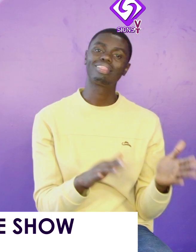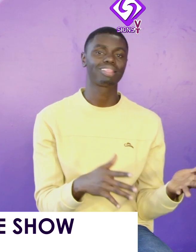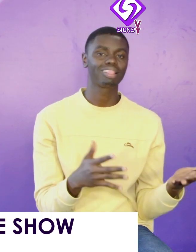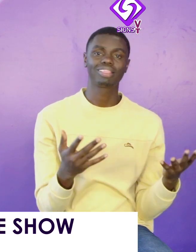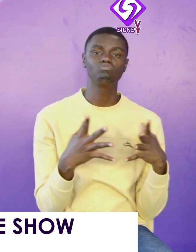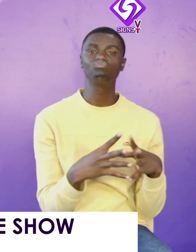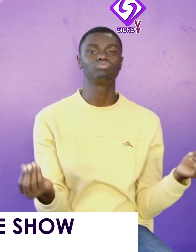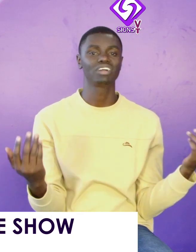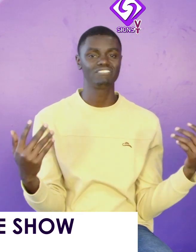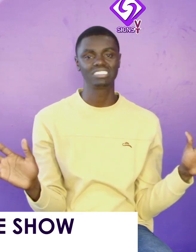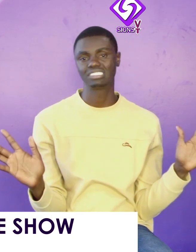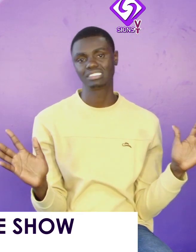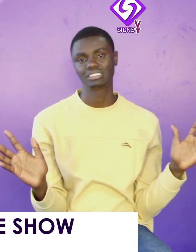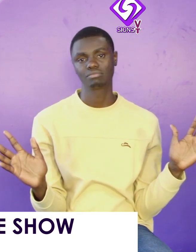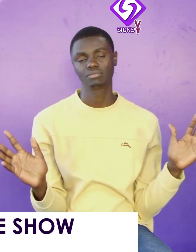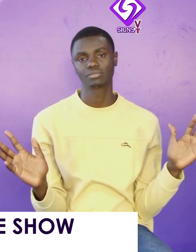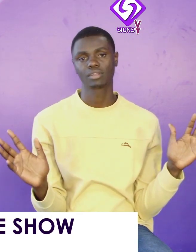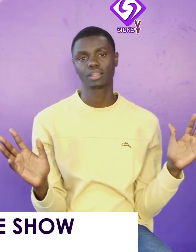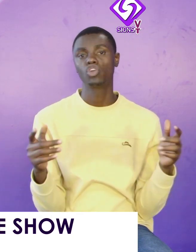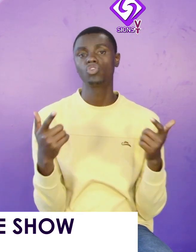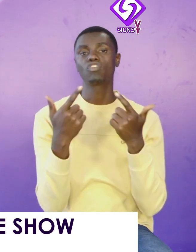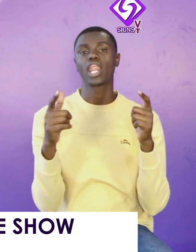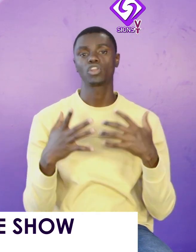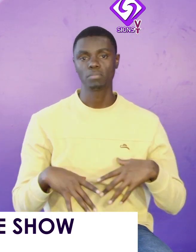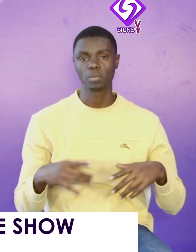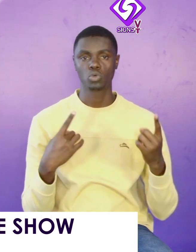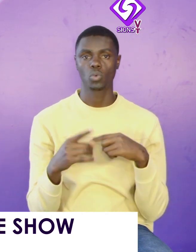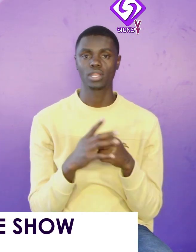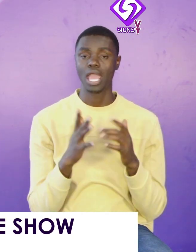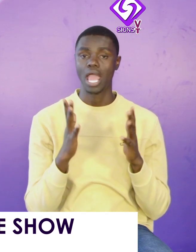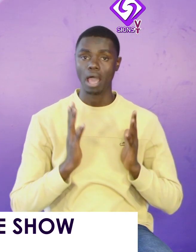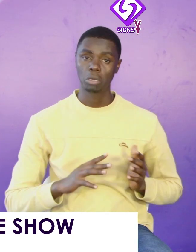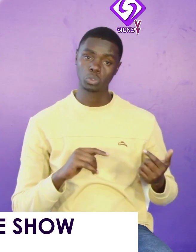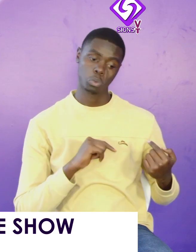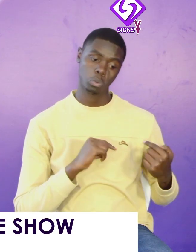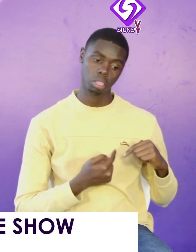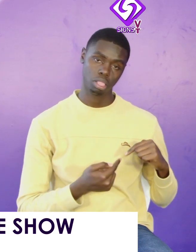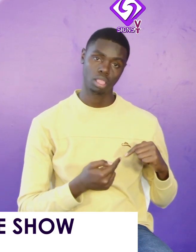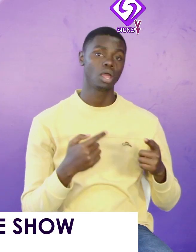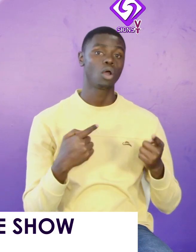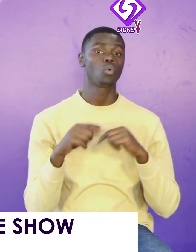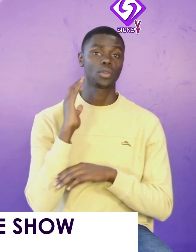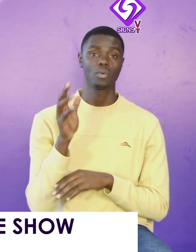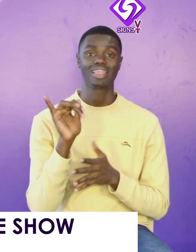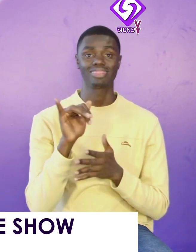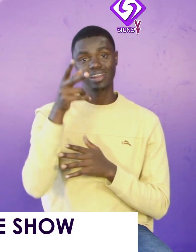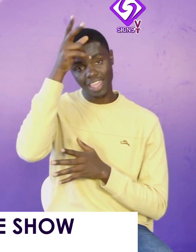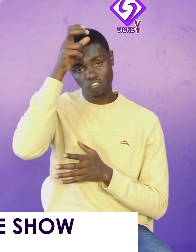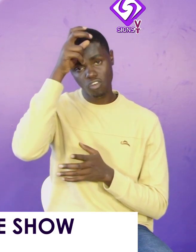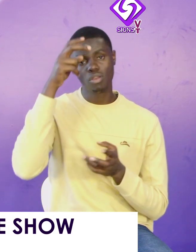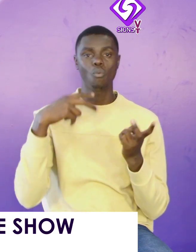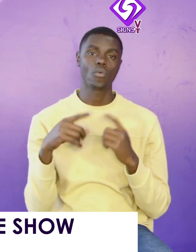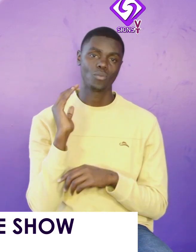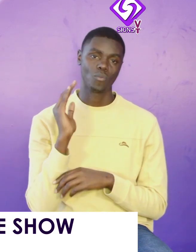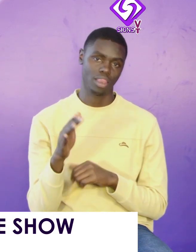gone. You just let people win. That person who broke your heart wins. That evil wins.